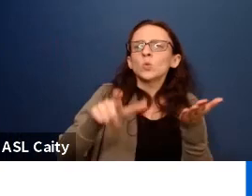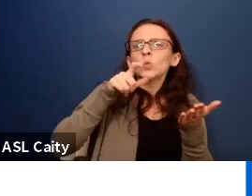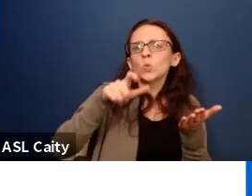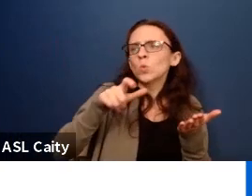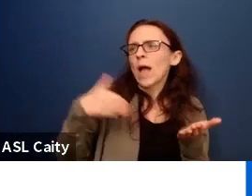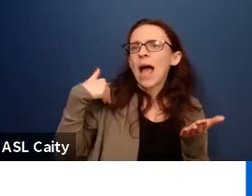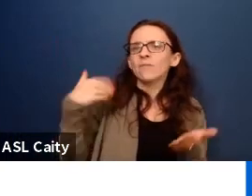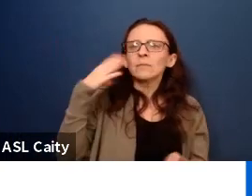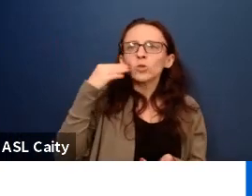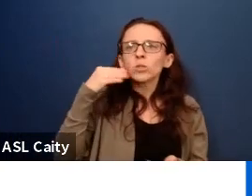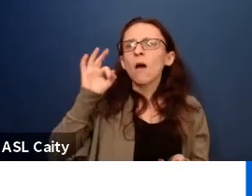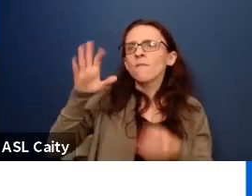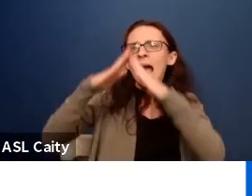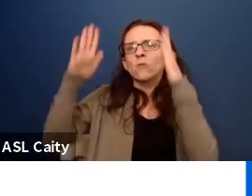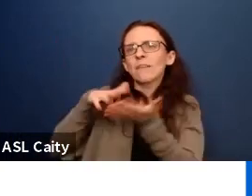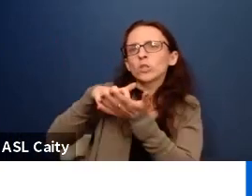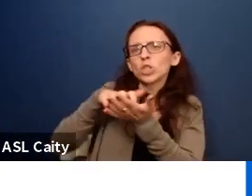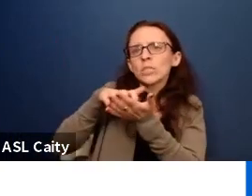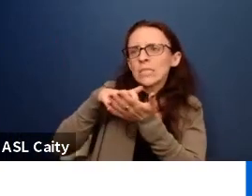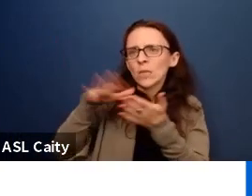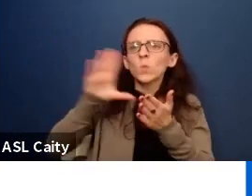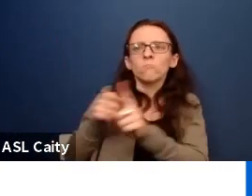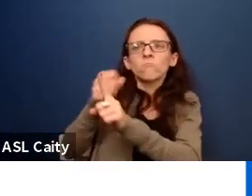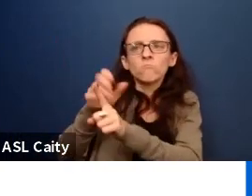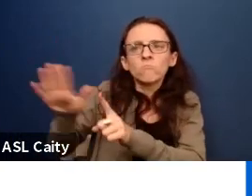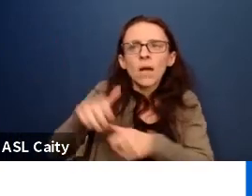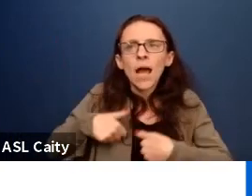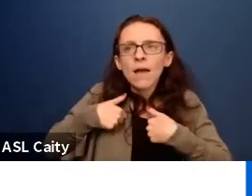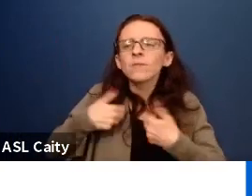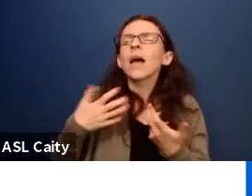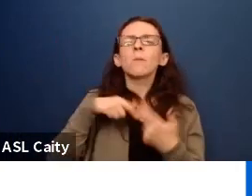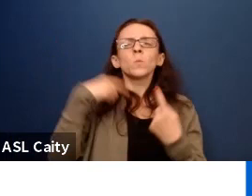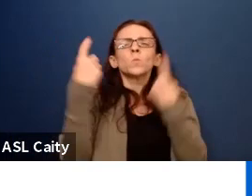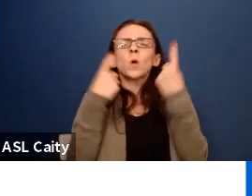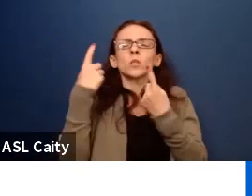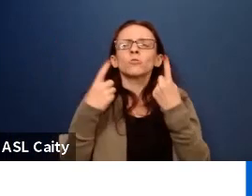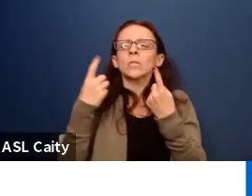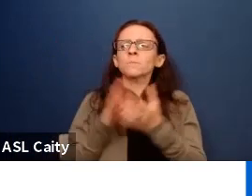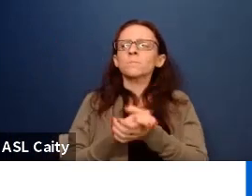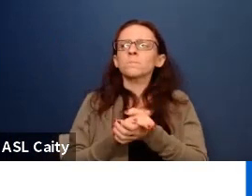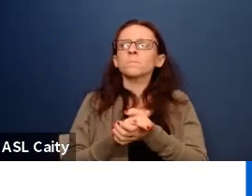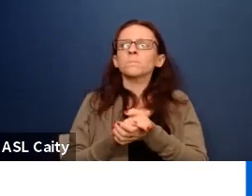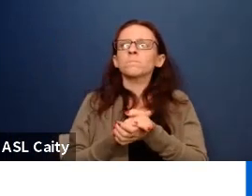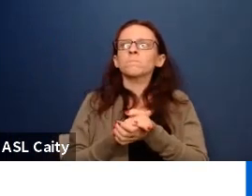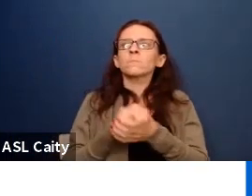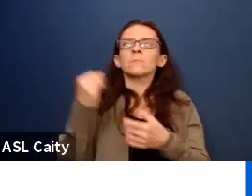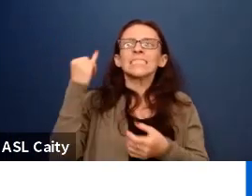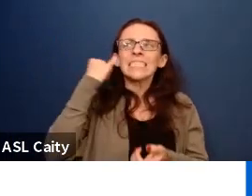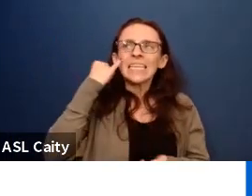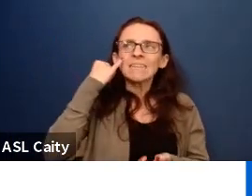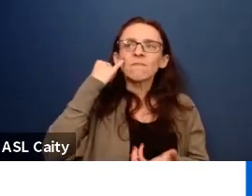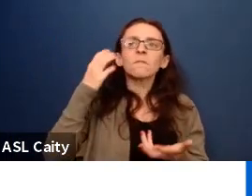fragility. I'm wondering if perhaps, you know, if we were to move in this